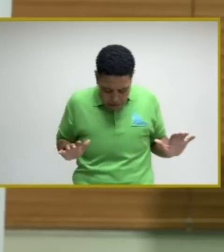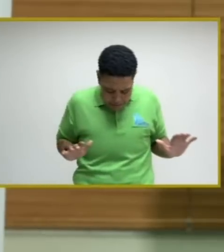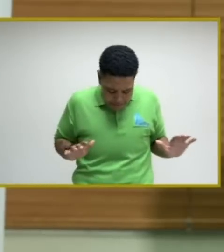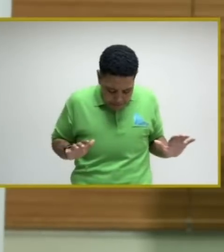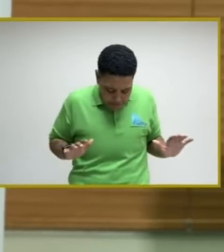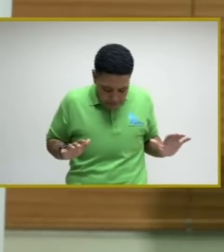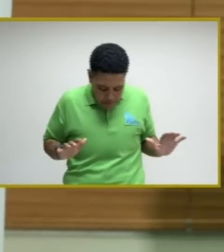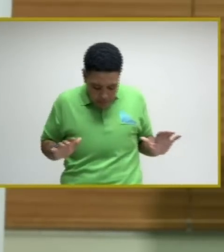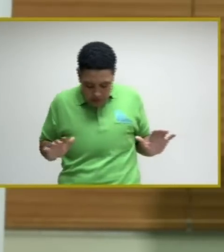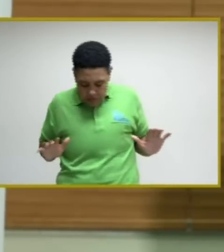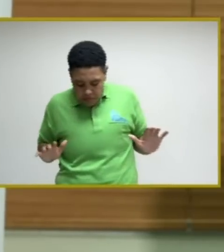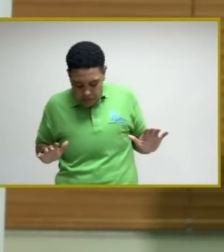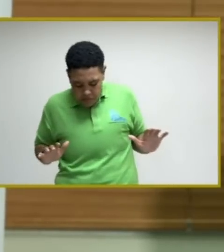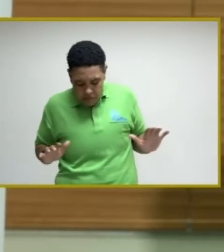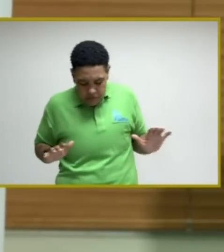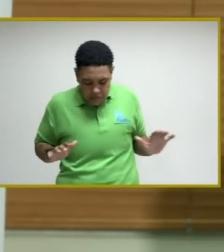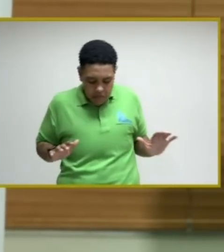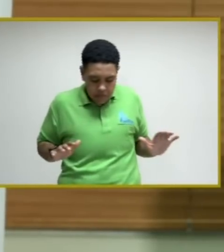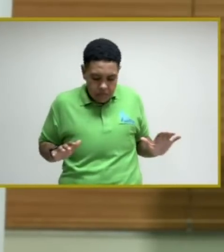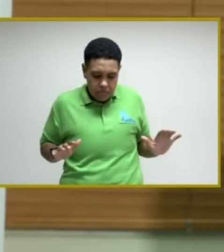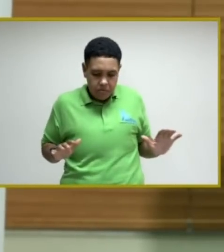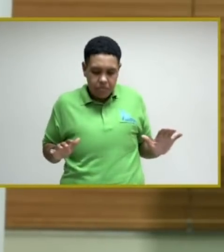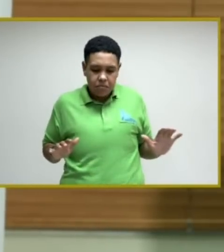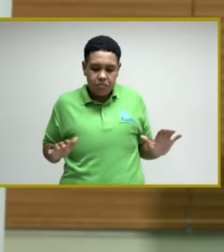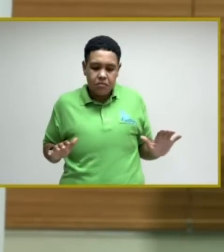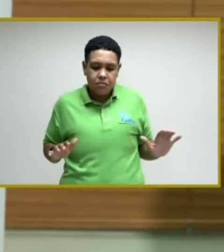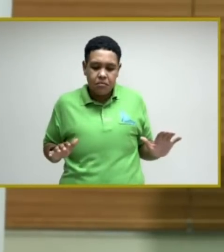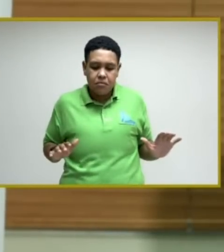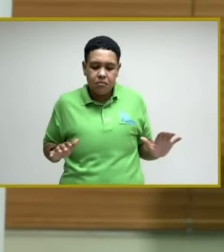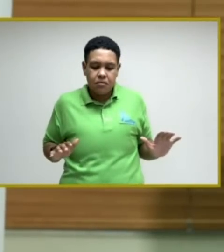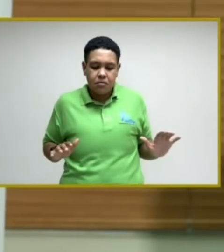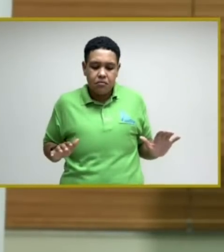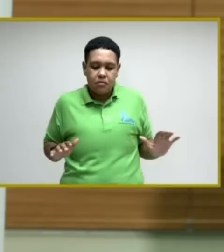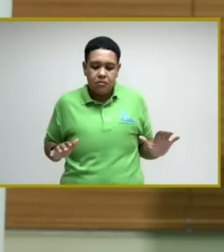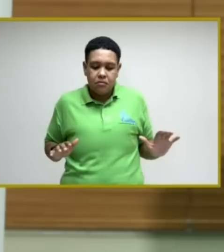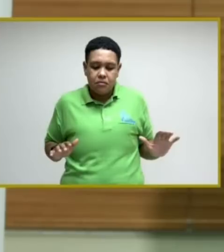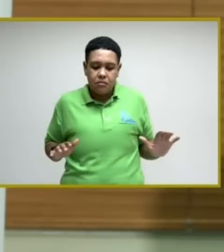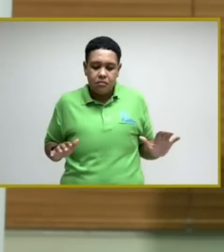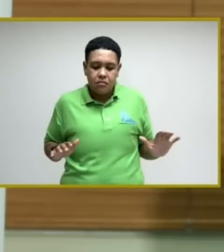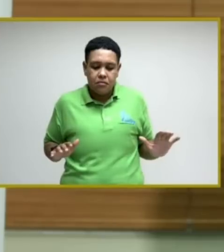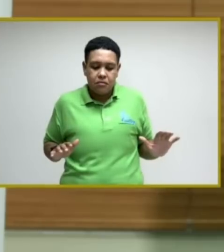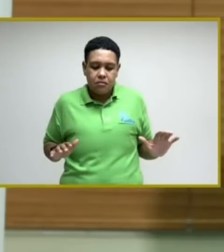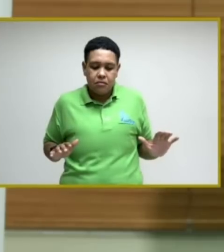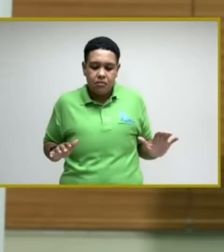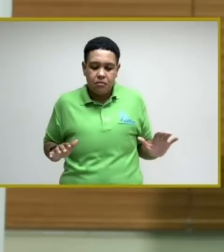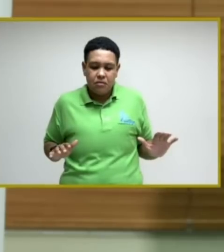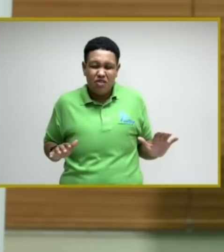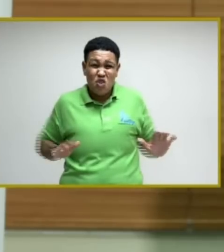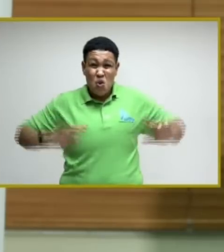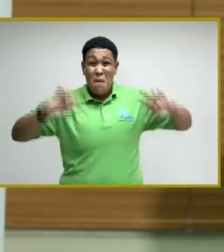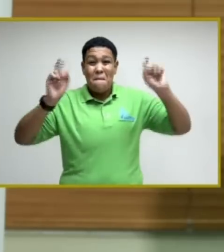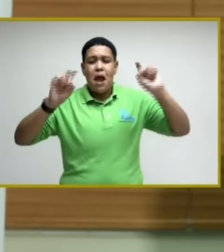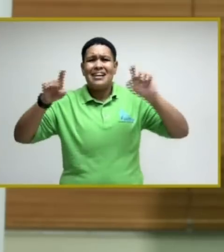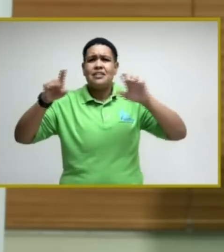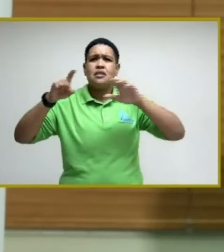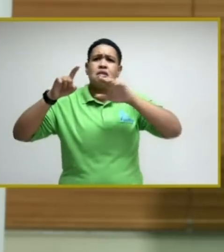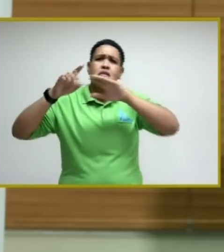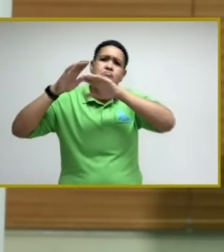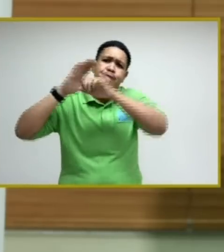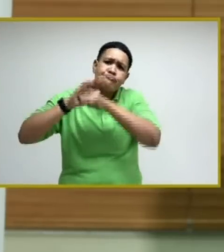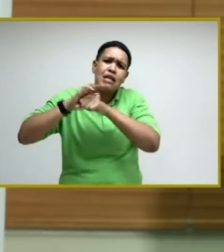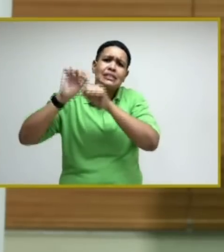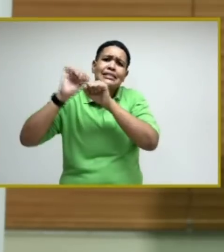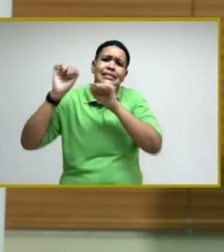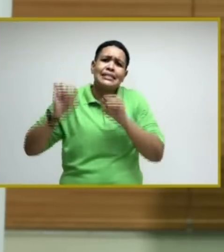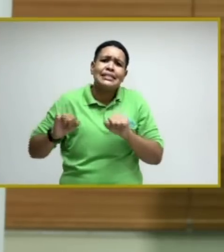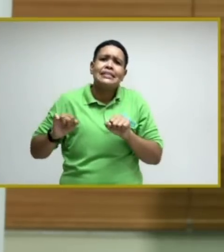but to sort of bear the brunt of that along with the pressures on the system, and to respond to the